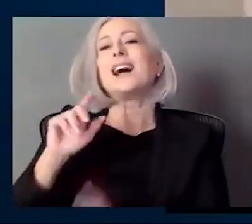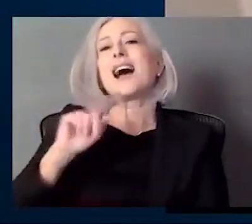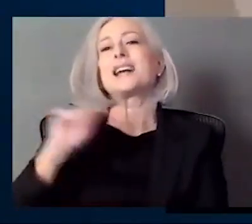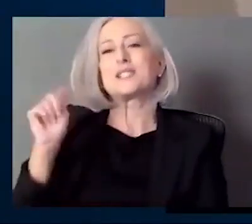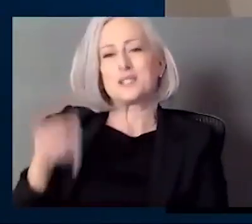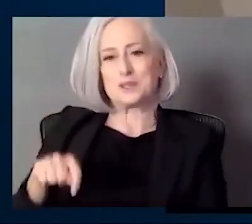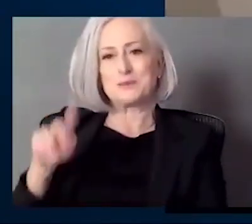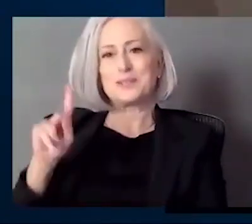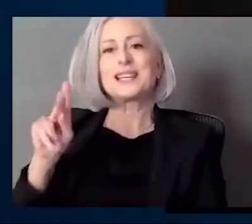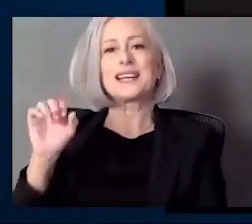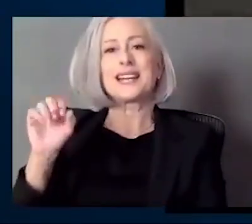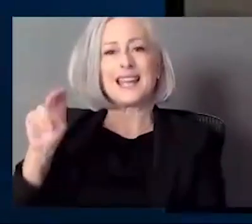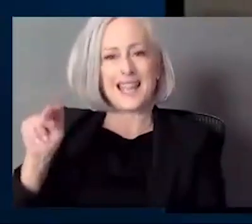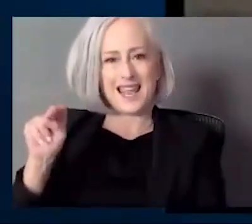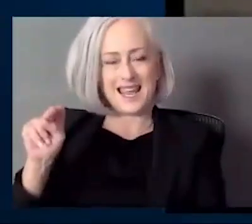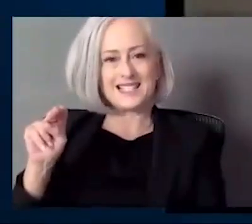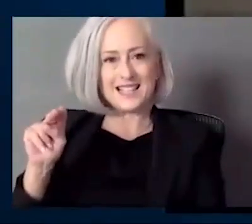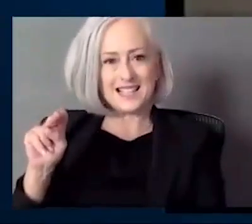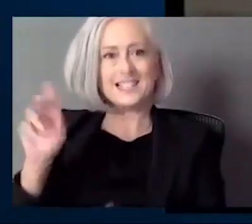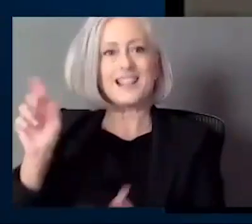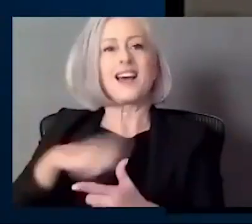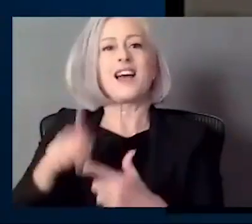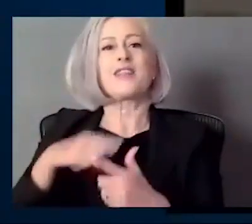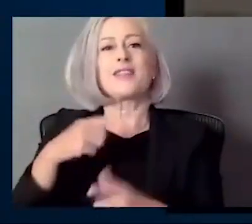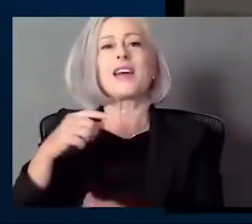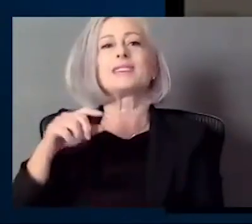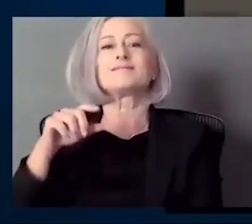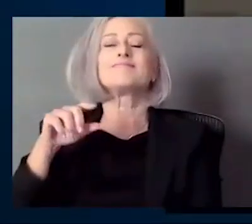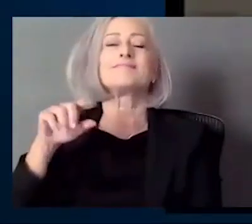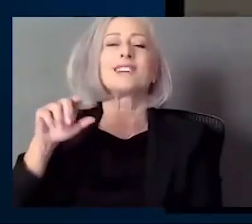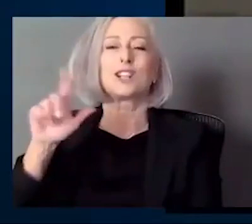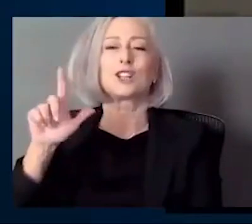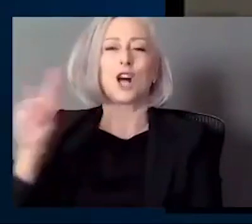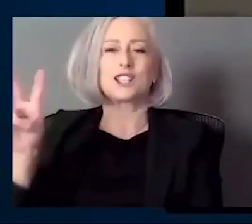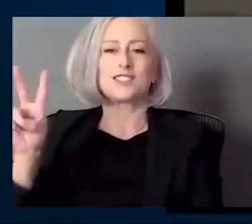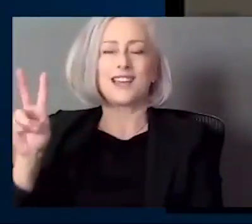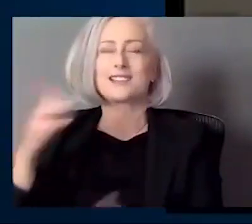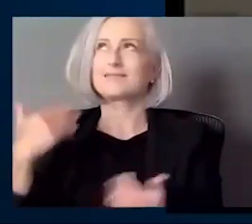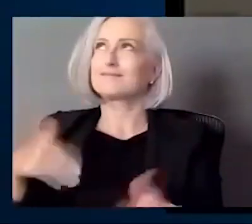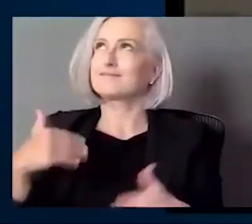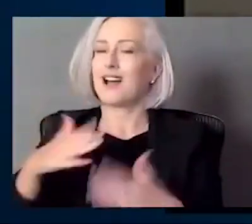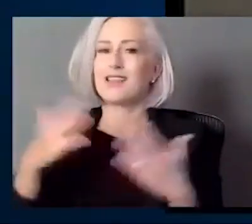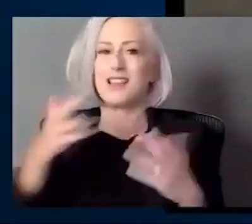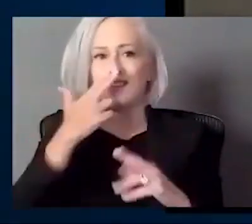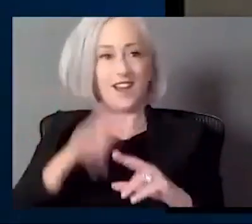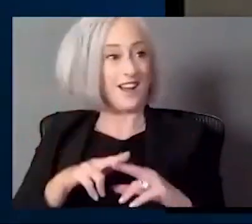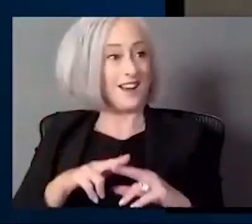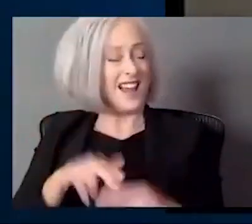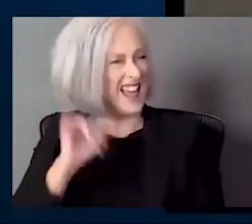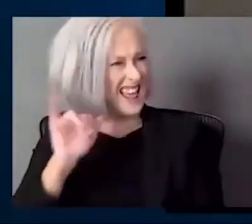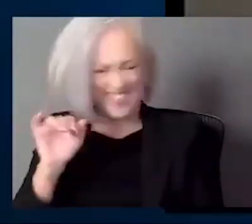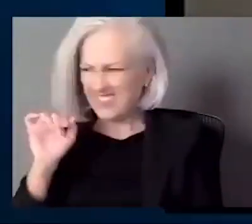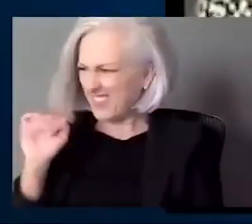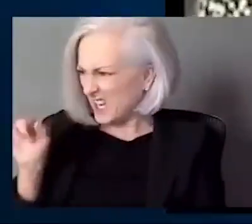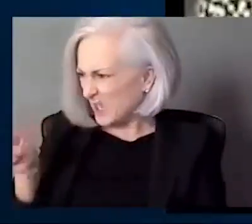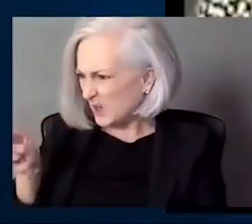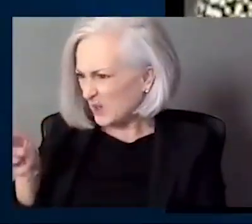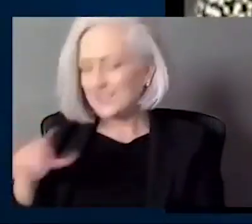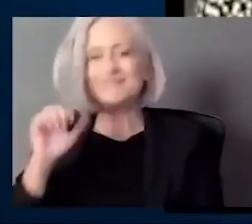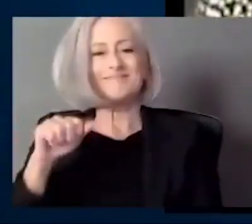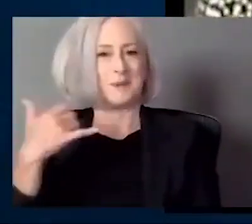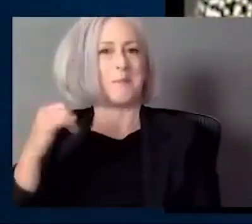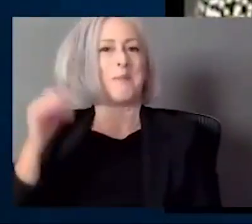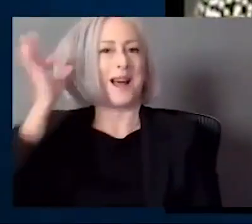lights of Las Vegas. So yeah, a whole lot of fun. Wait, back is when that I had you right that's there? blonde hair. Yeah. Wait. Let's come back to this question. Las Is that you right